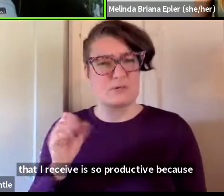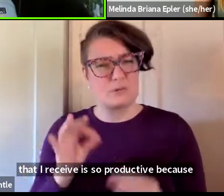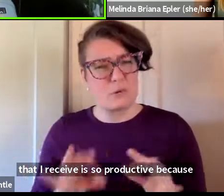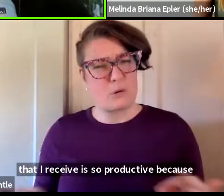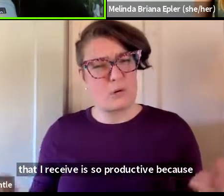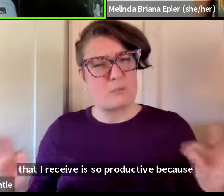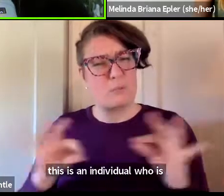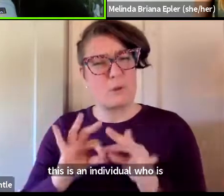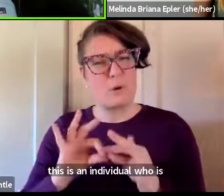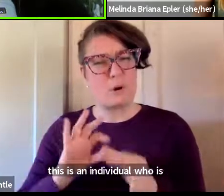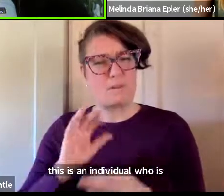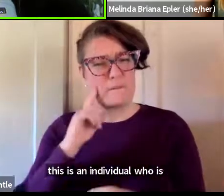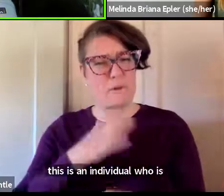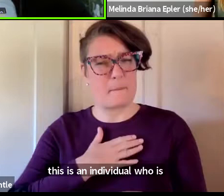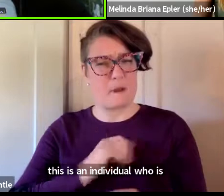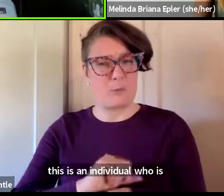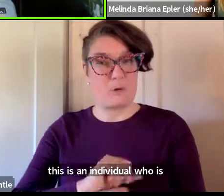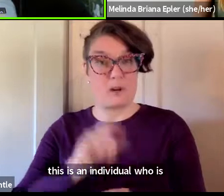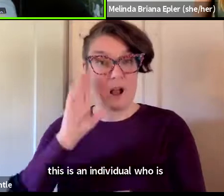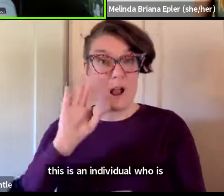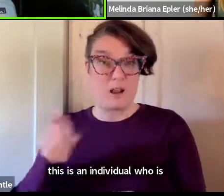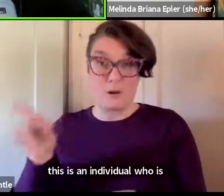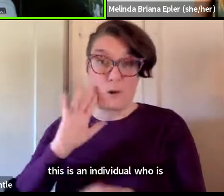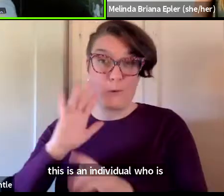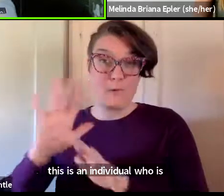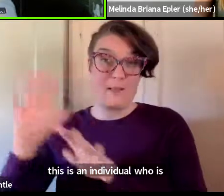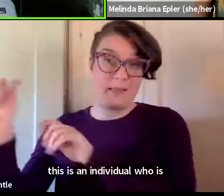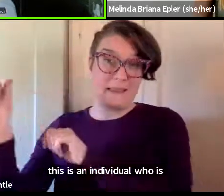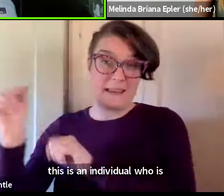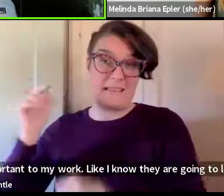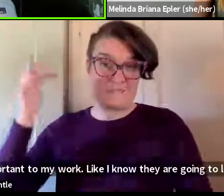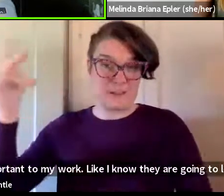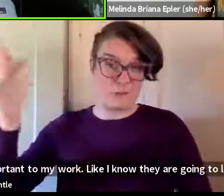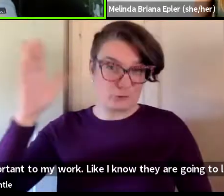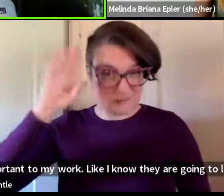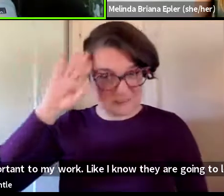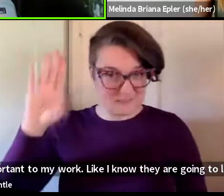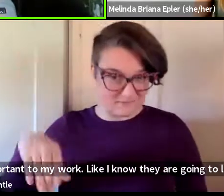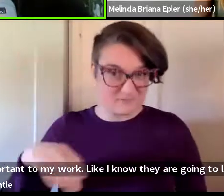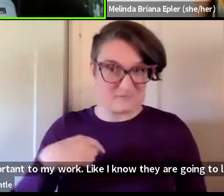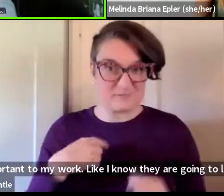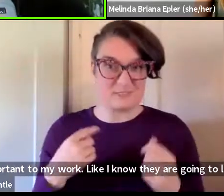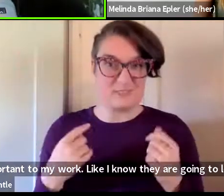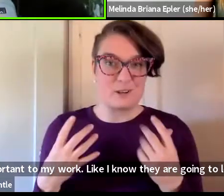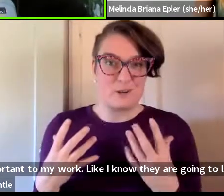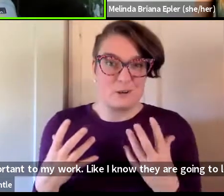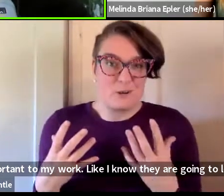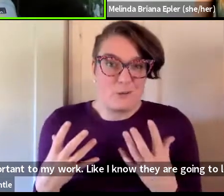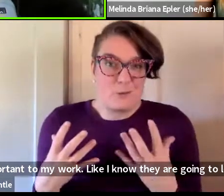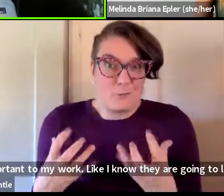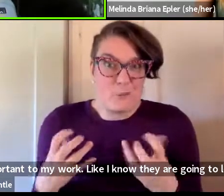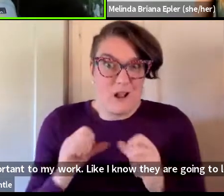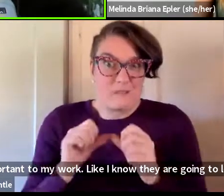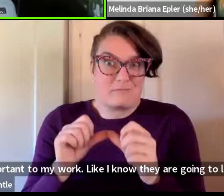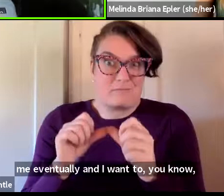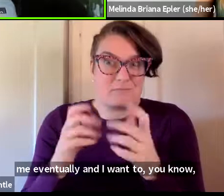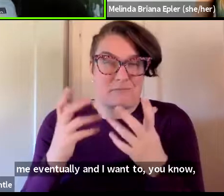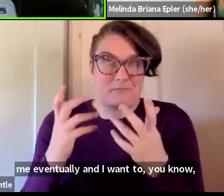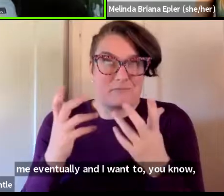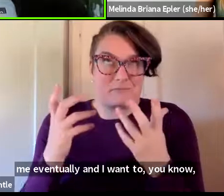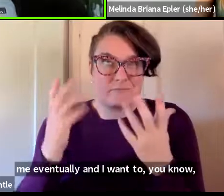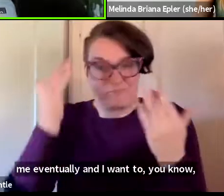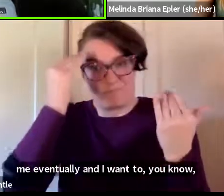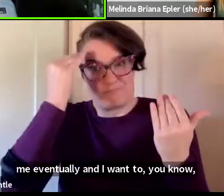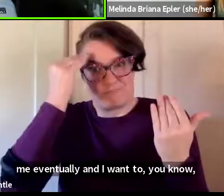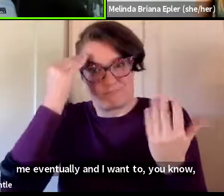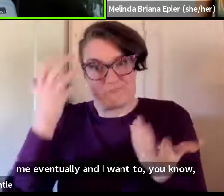work. Like, I know they're going to leave me eventually. And I want to, be in touch with reality to go